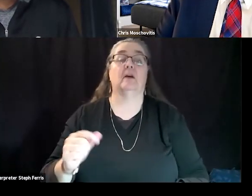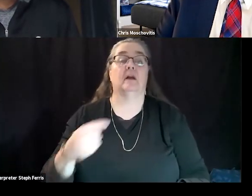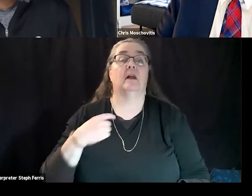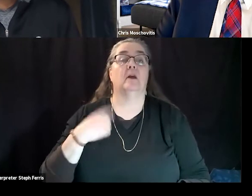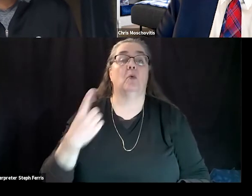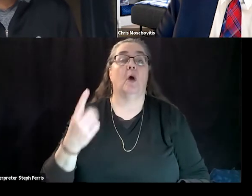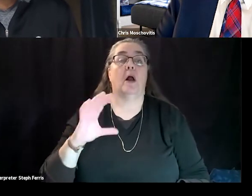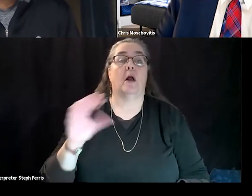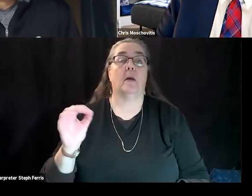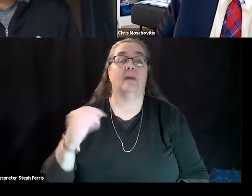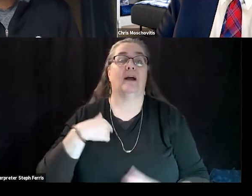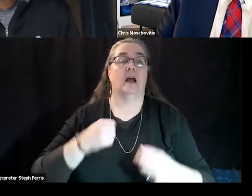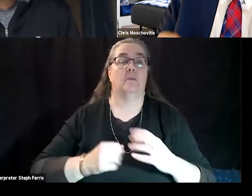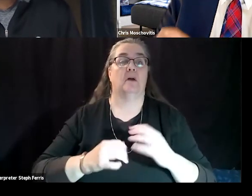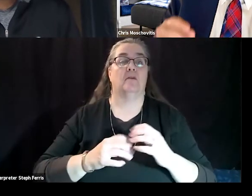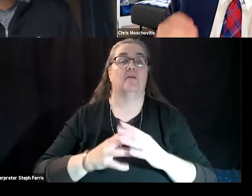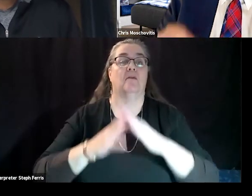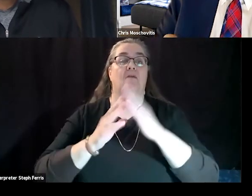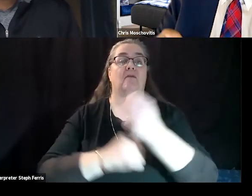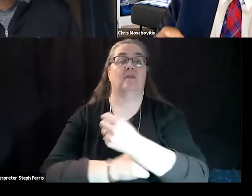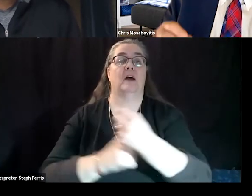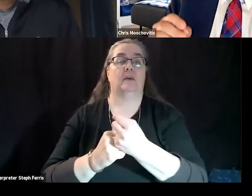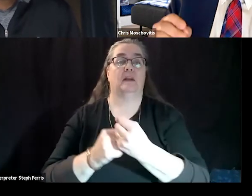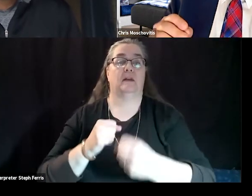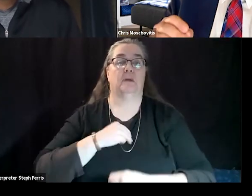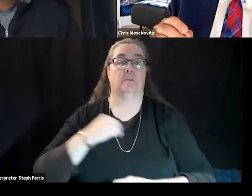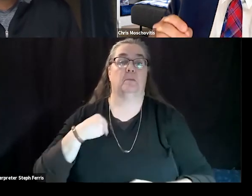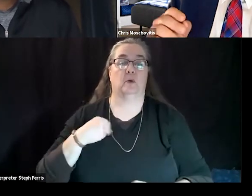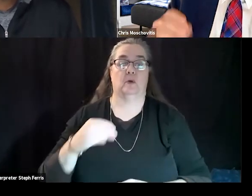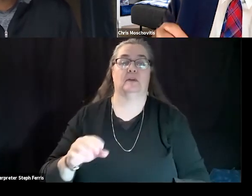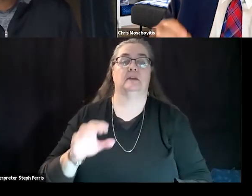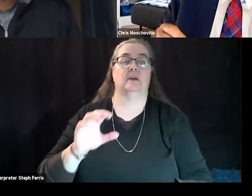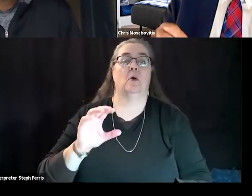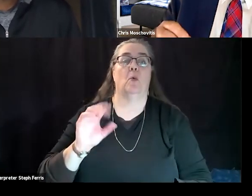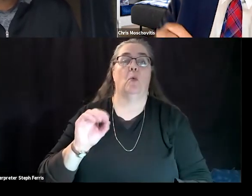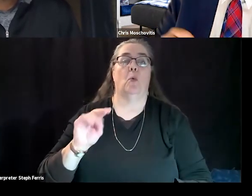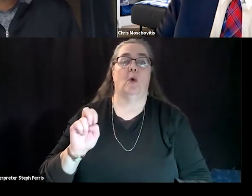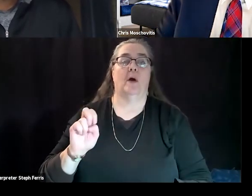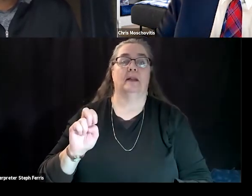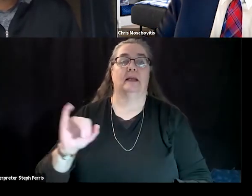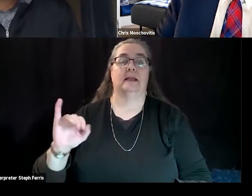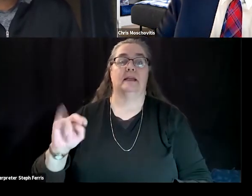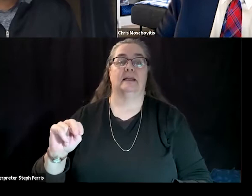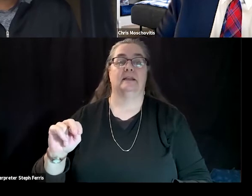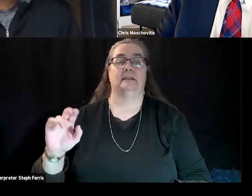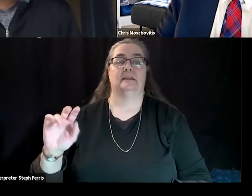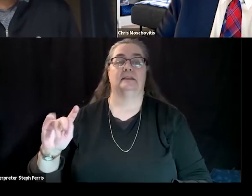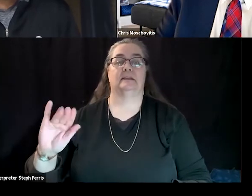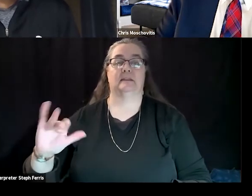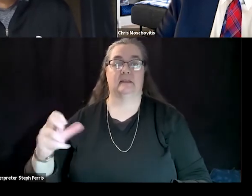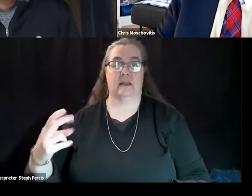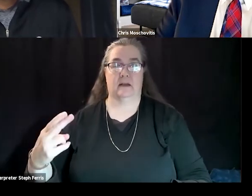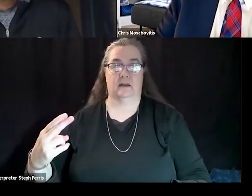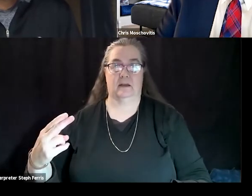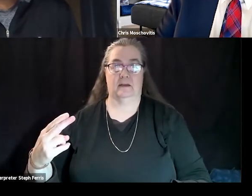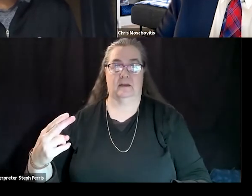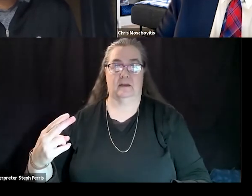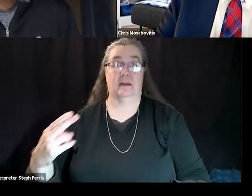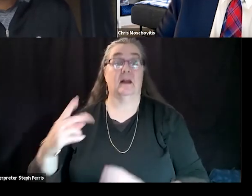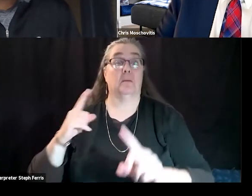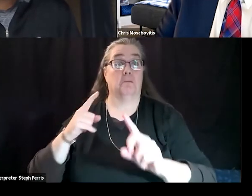ISACA foundation, and it is designed to bridge the gap of gender